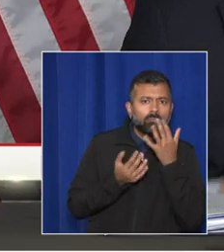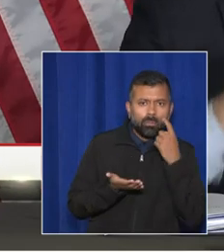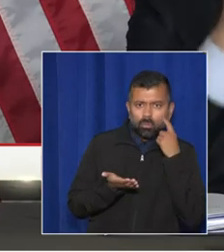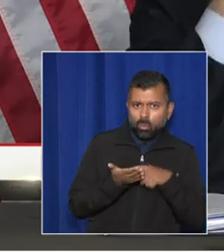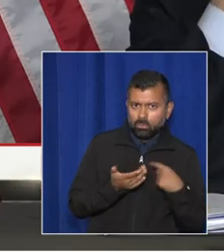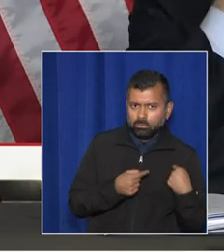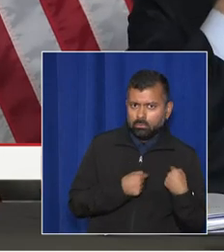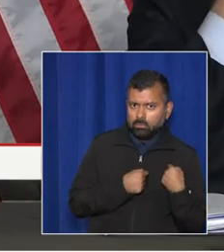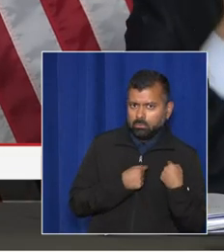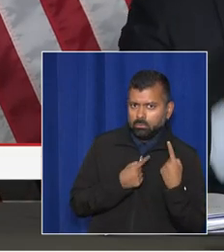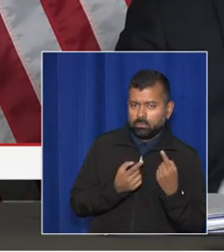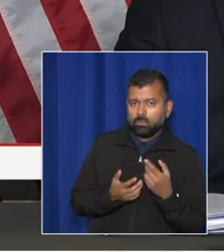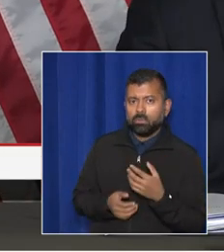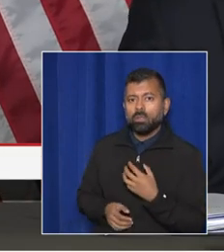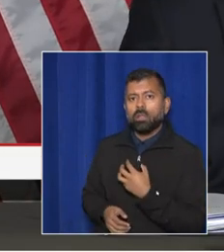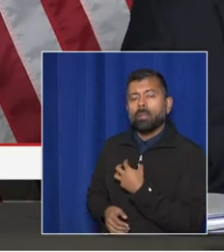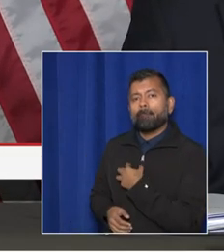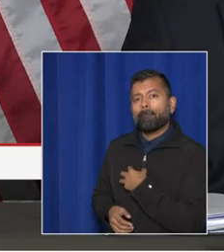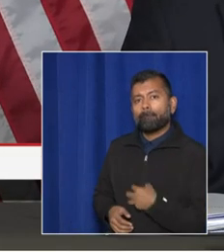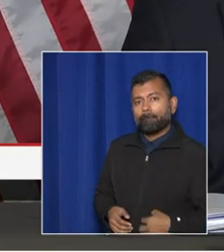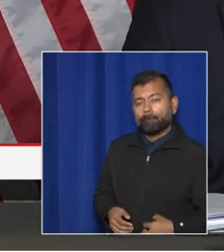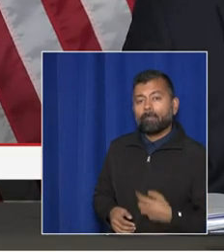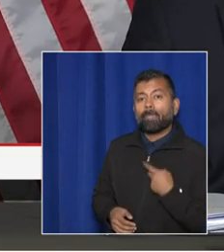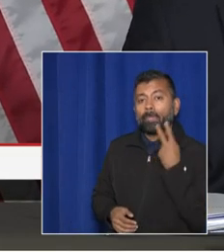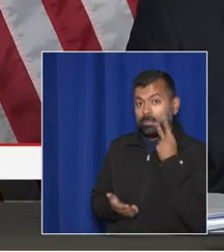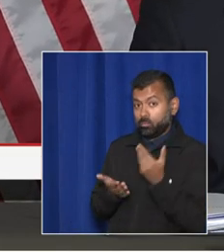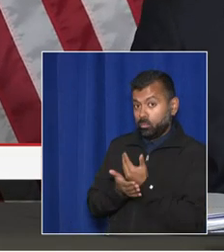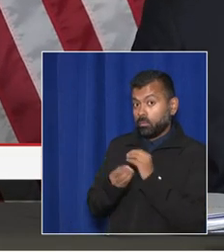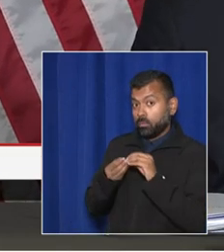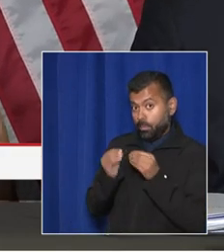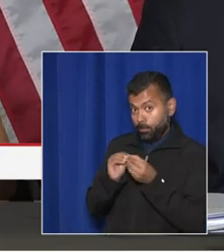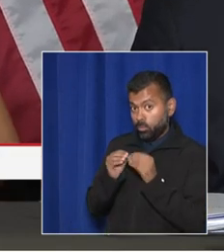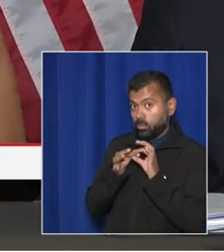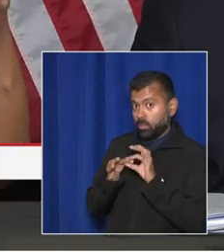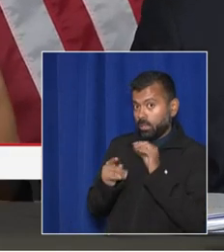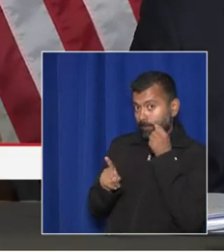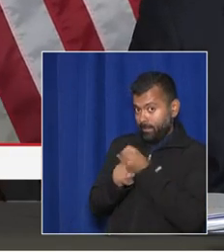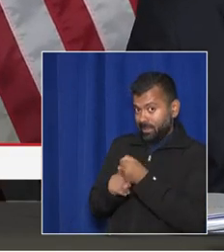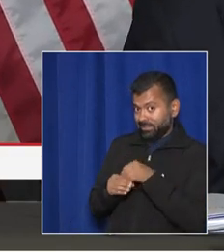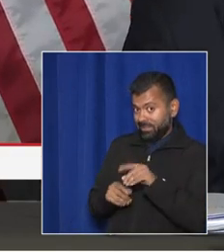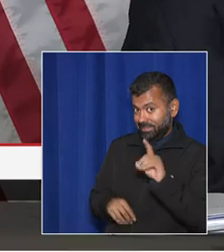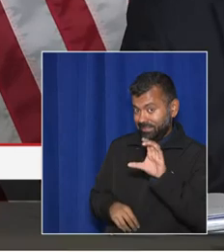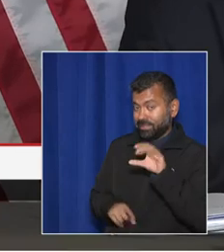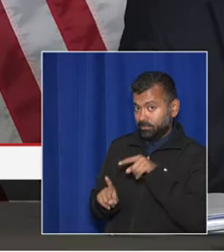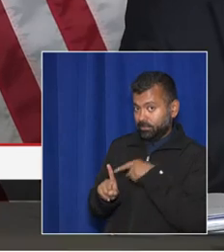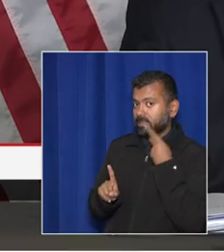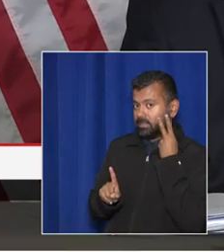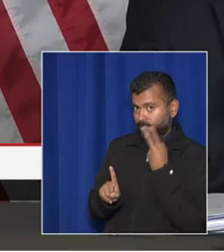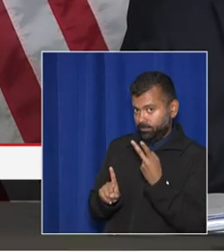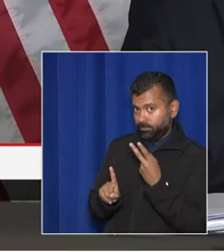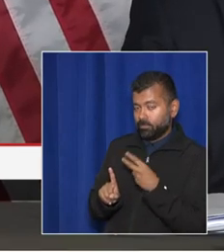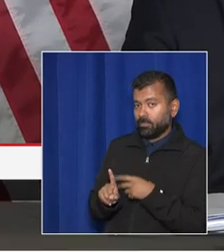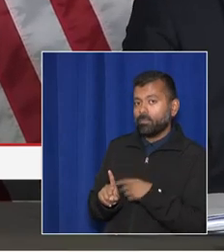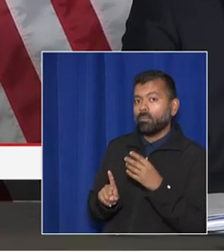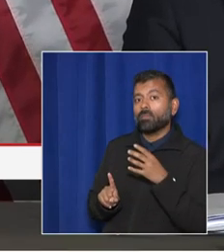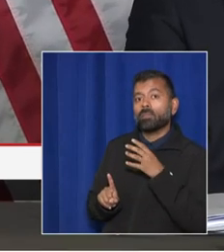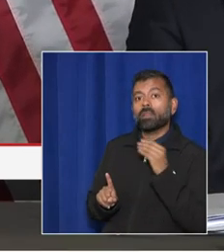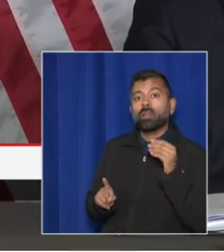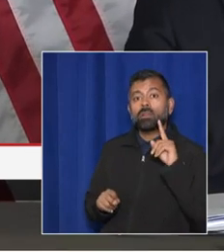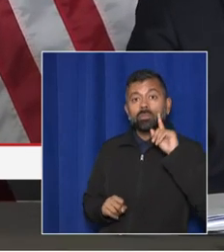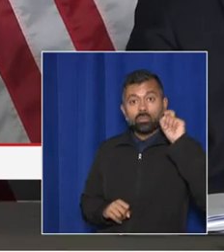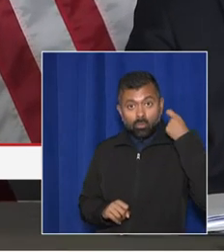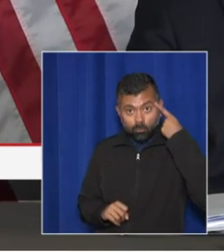and I think they've also announced a call for more cuts. So